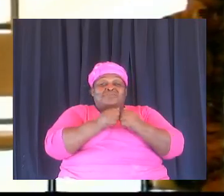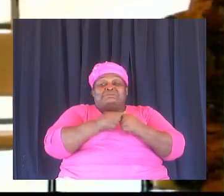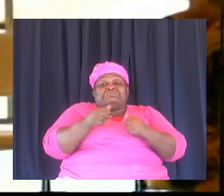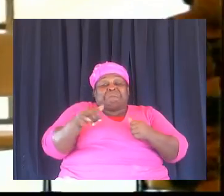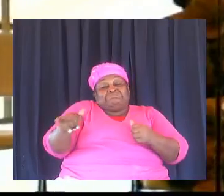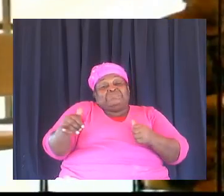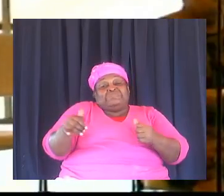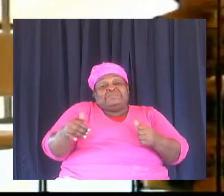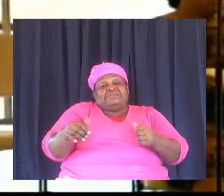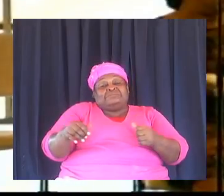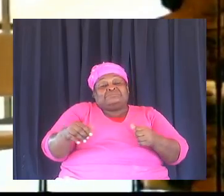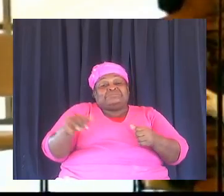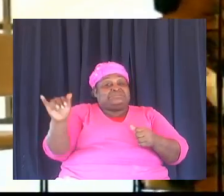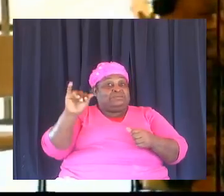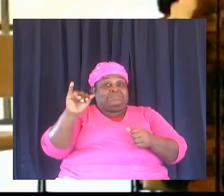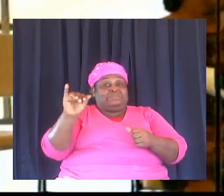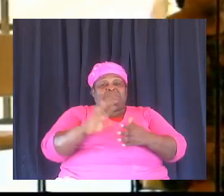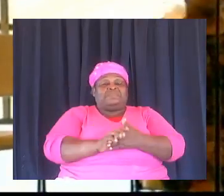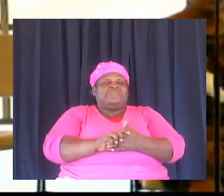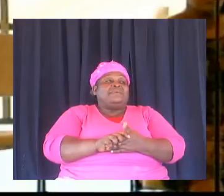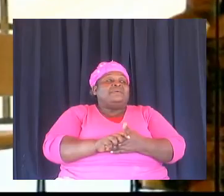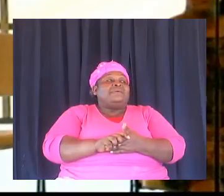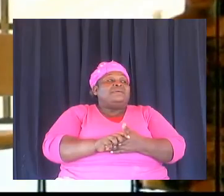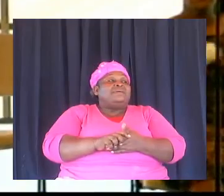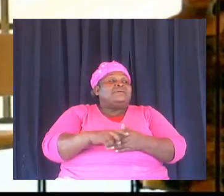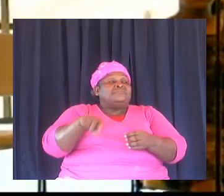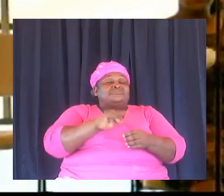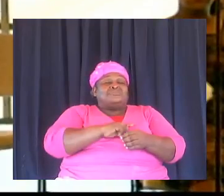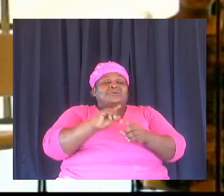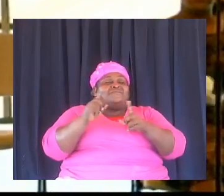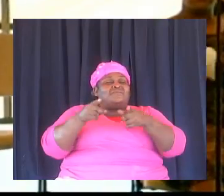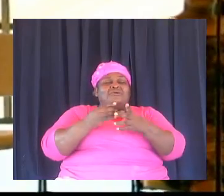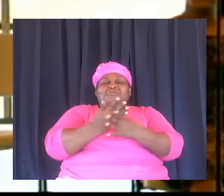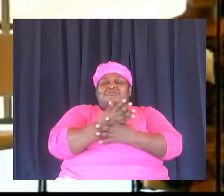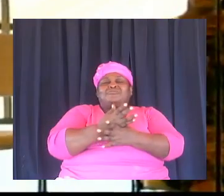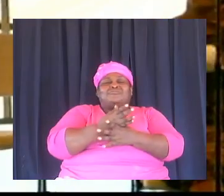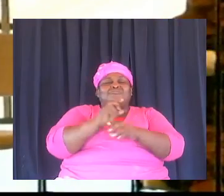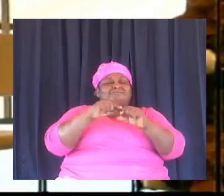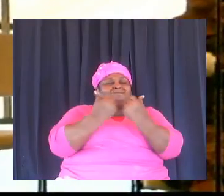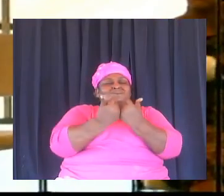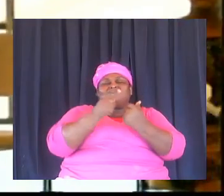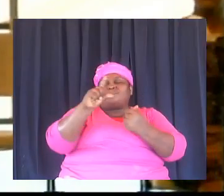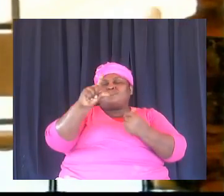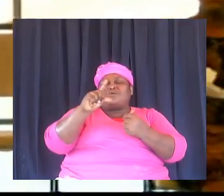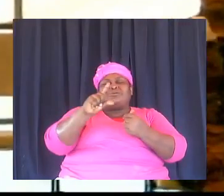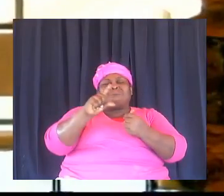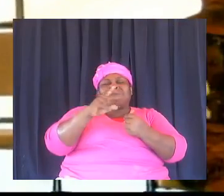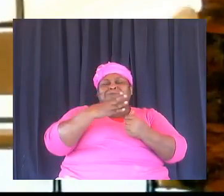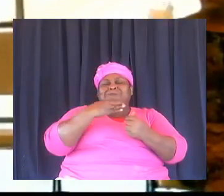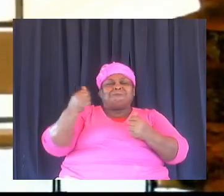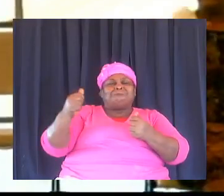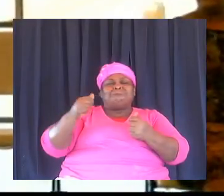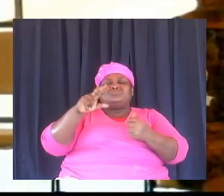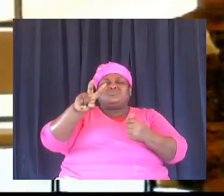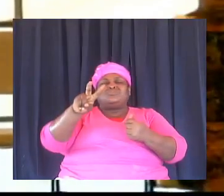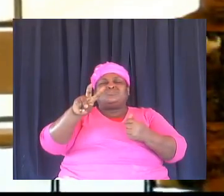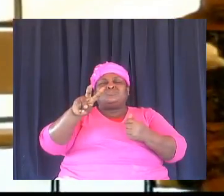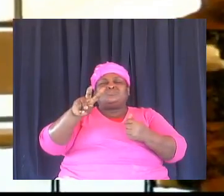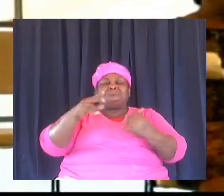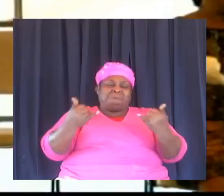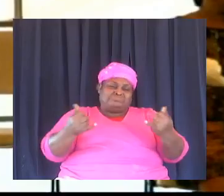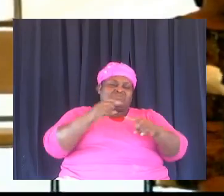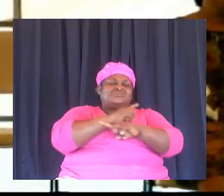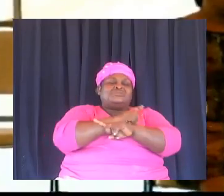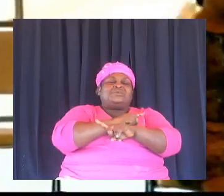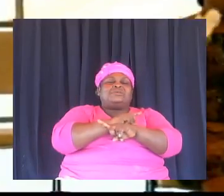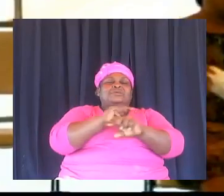we gather together. So we have gone through group one and group two last week. Today it's group three and group